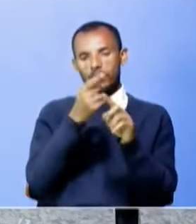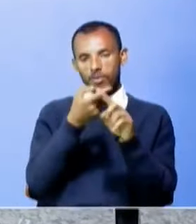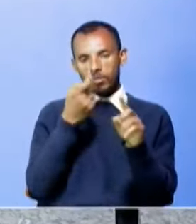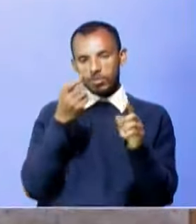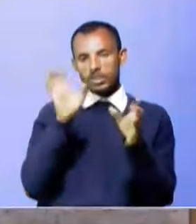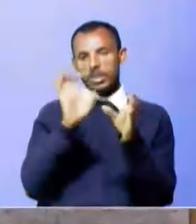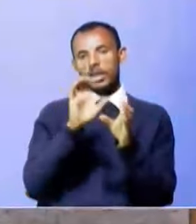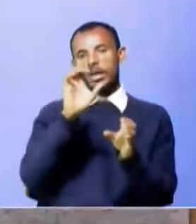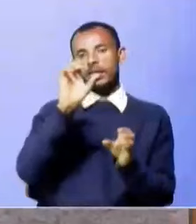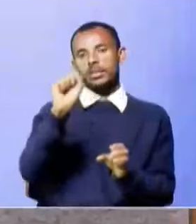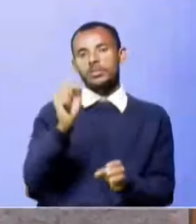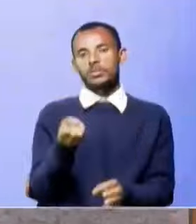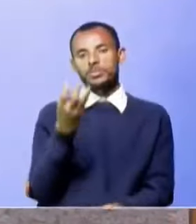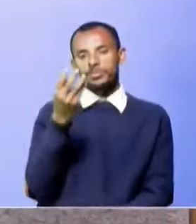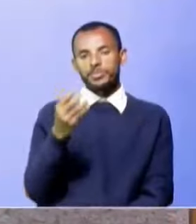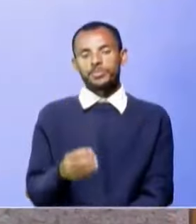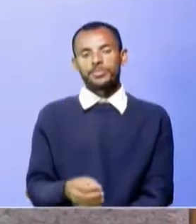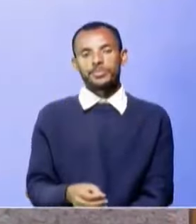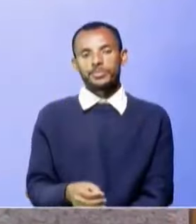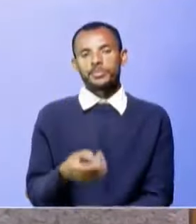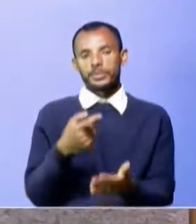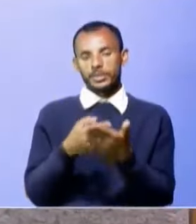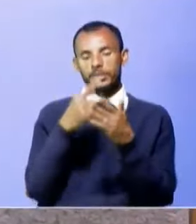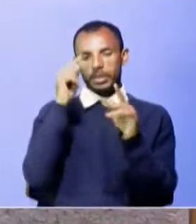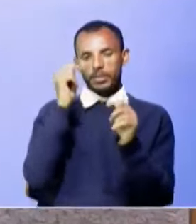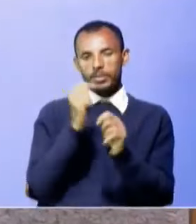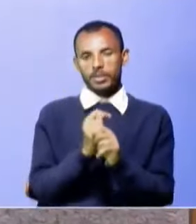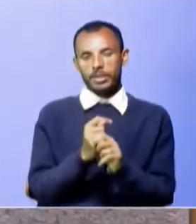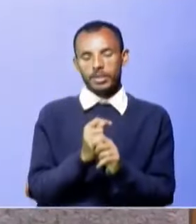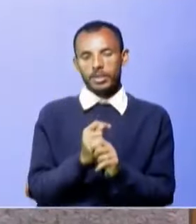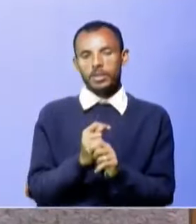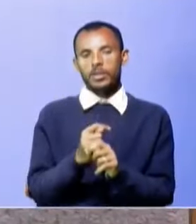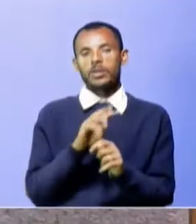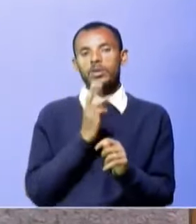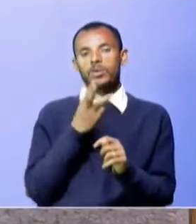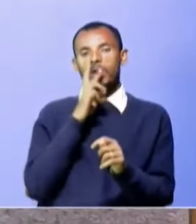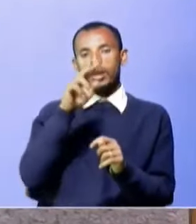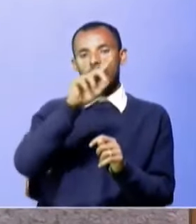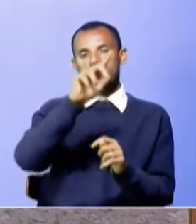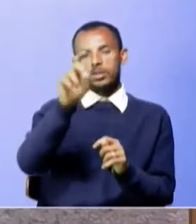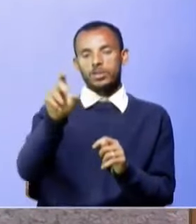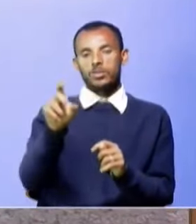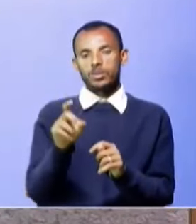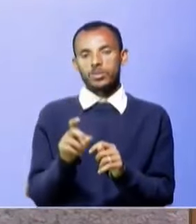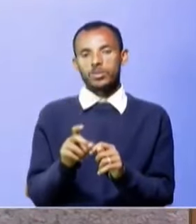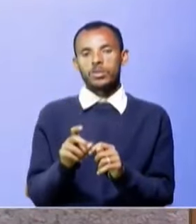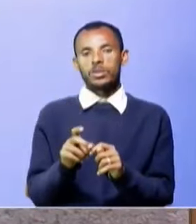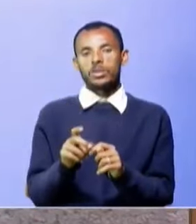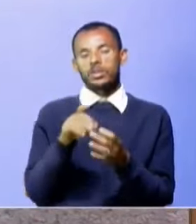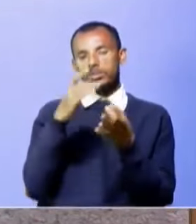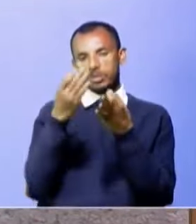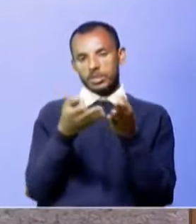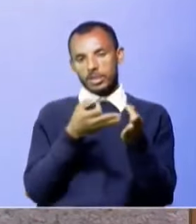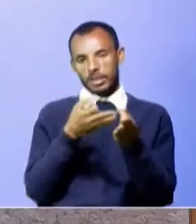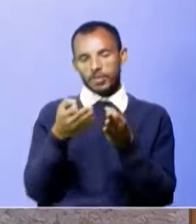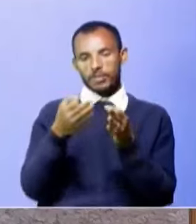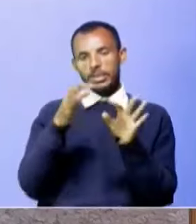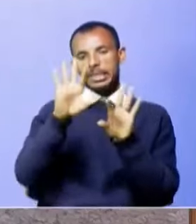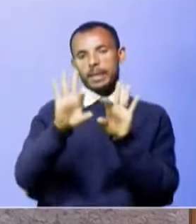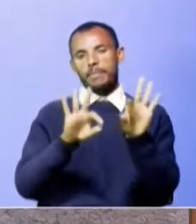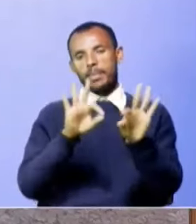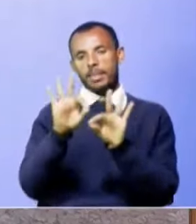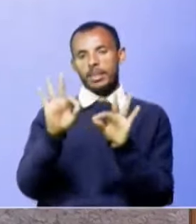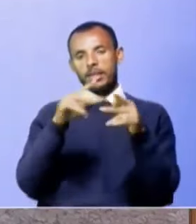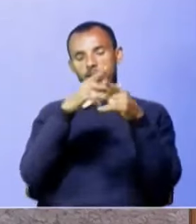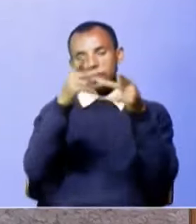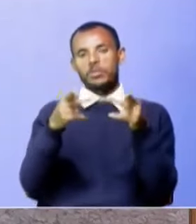cards, right? So in this activity, we are asked to describe the sample space.